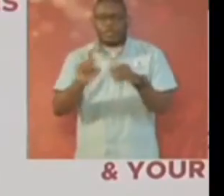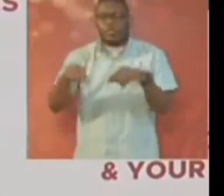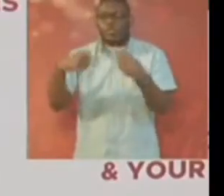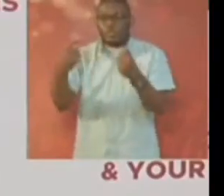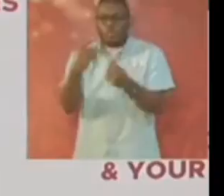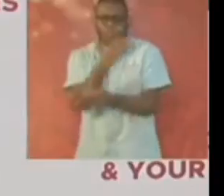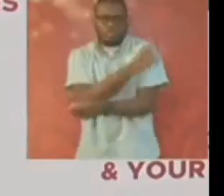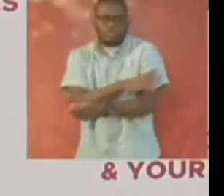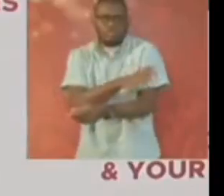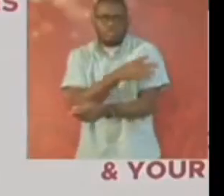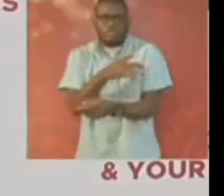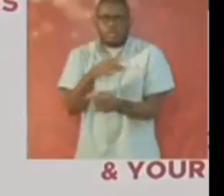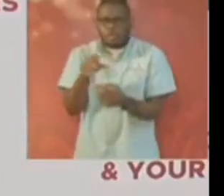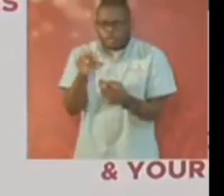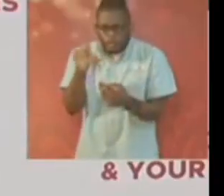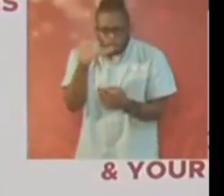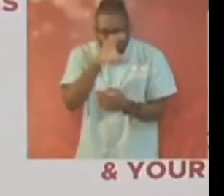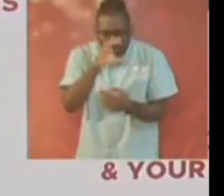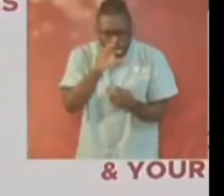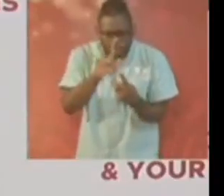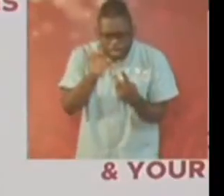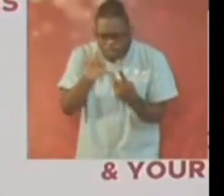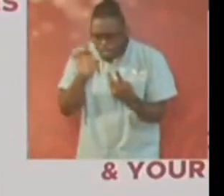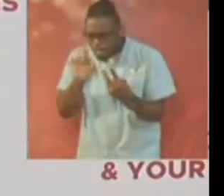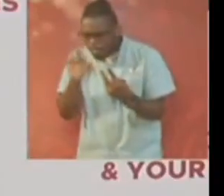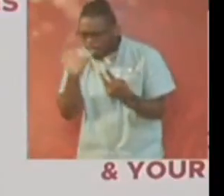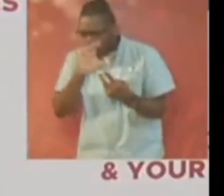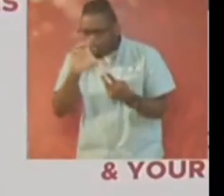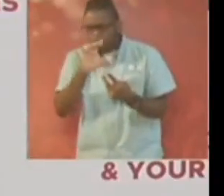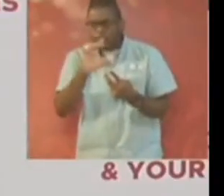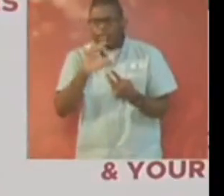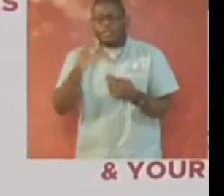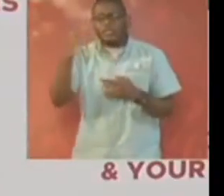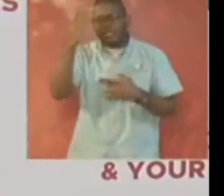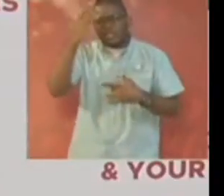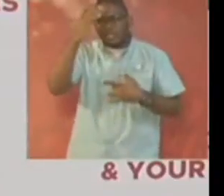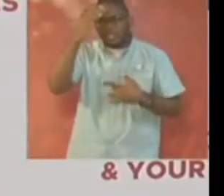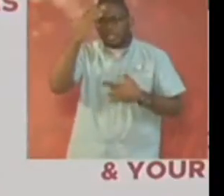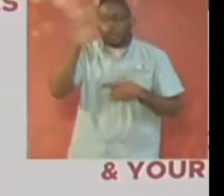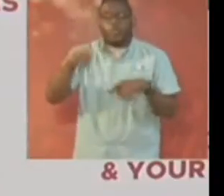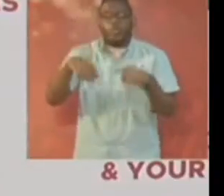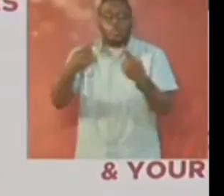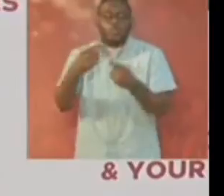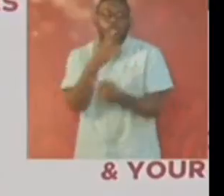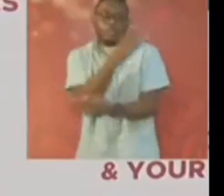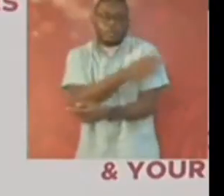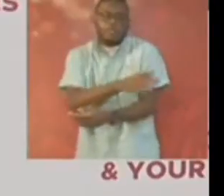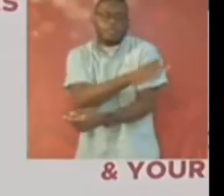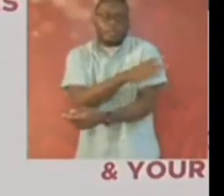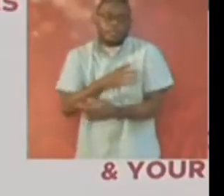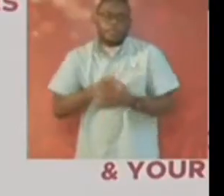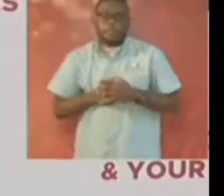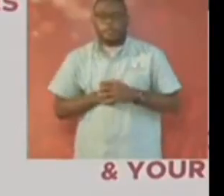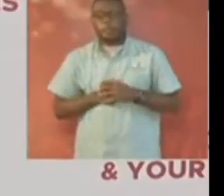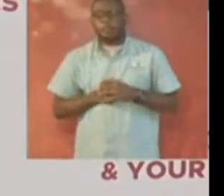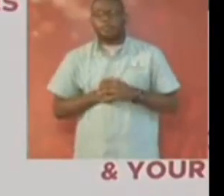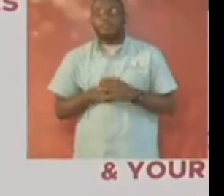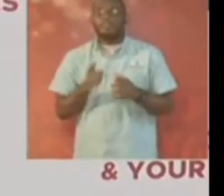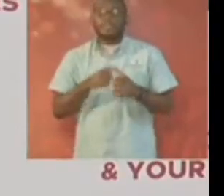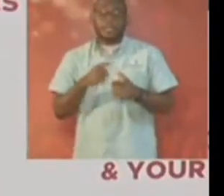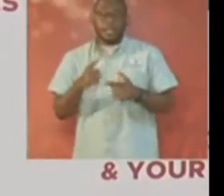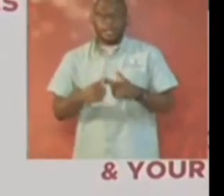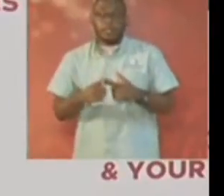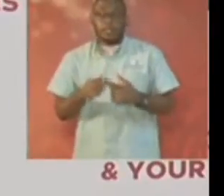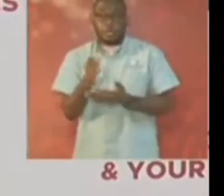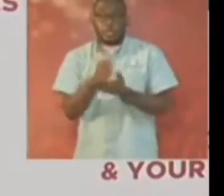appointments based on the severity of medical conditions, and in some instances we have added additional clinics